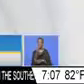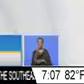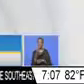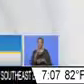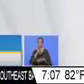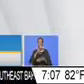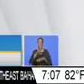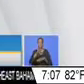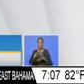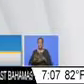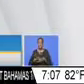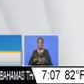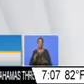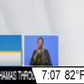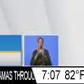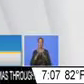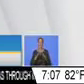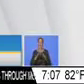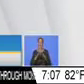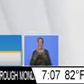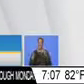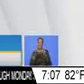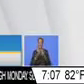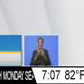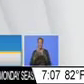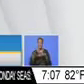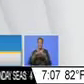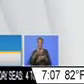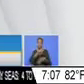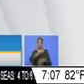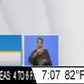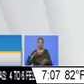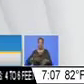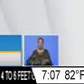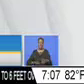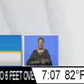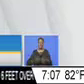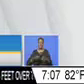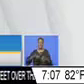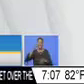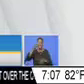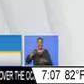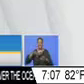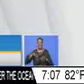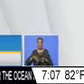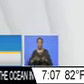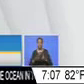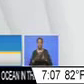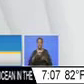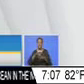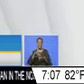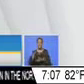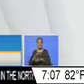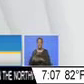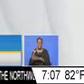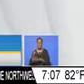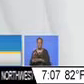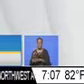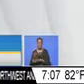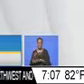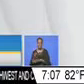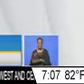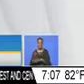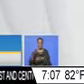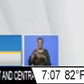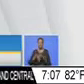traffic crash occurred on Queens Highway near the community of Sandy Point on the island of San Salvador,